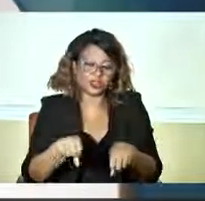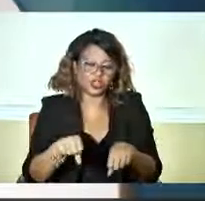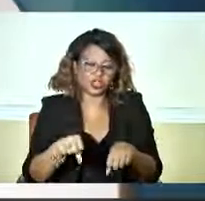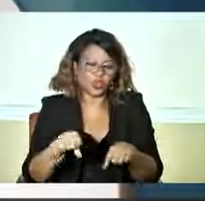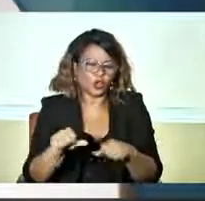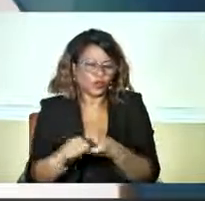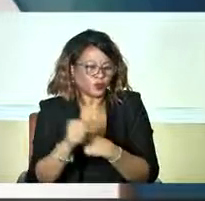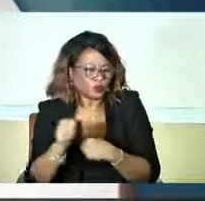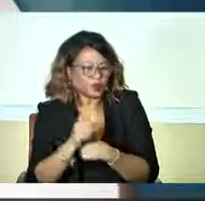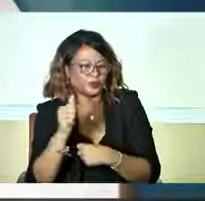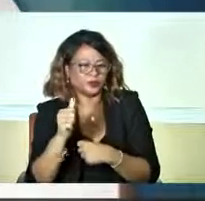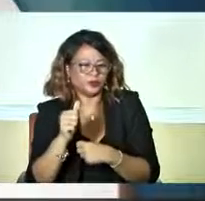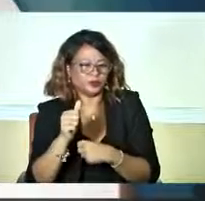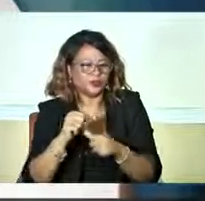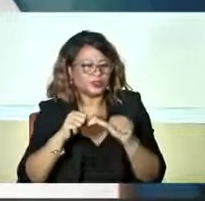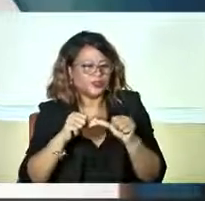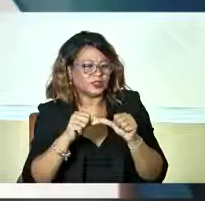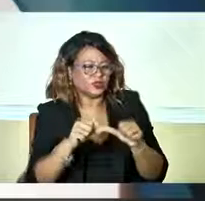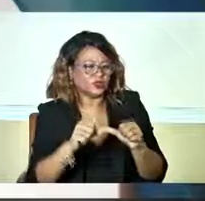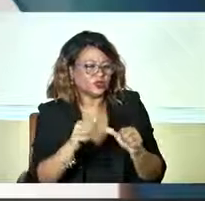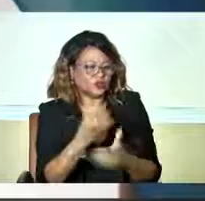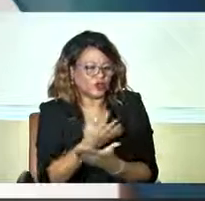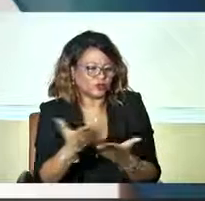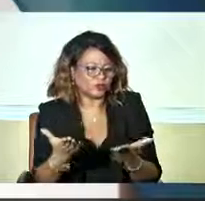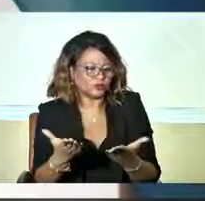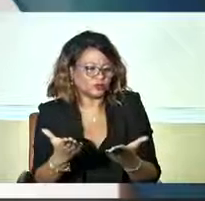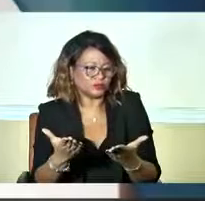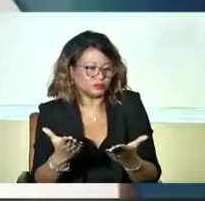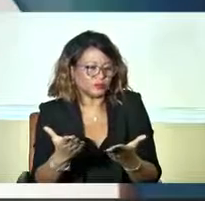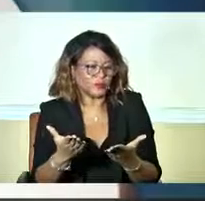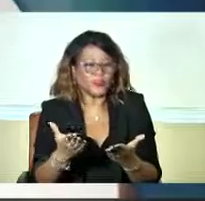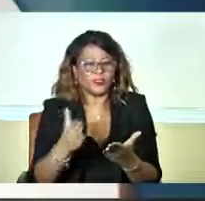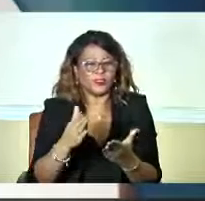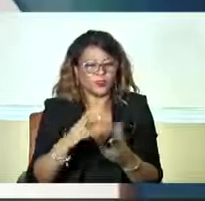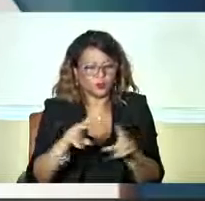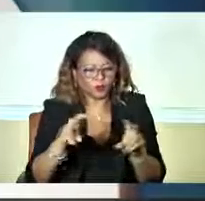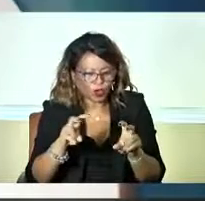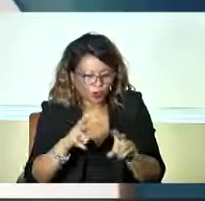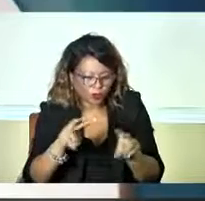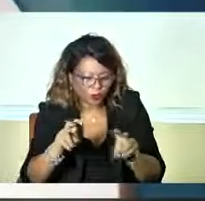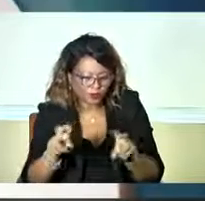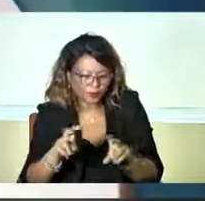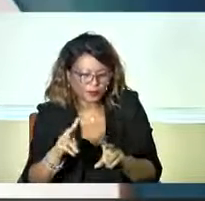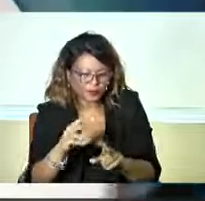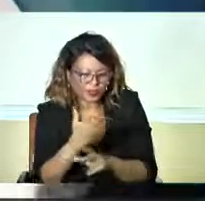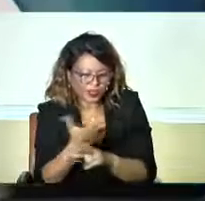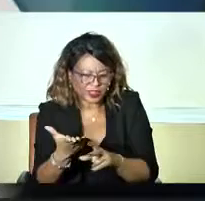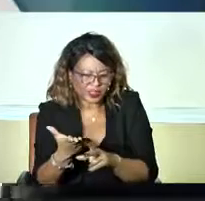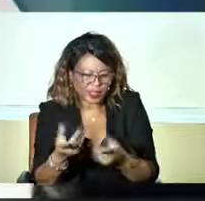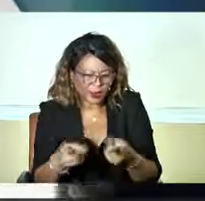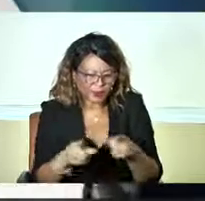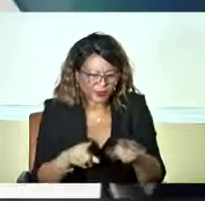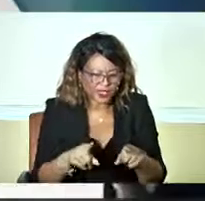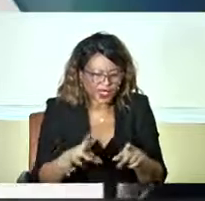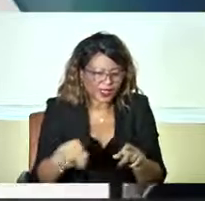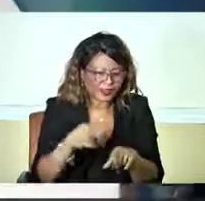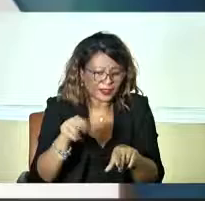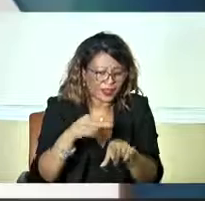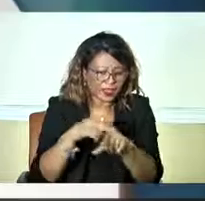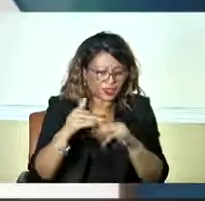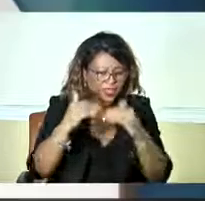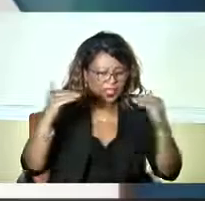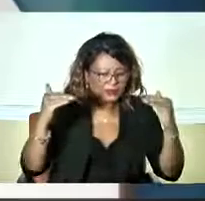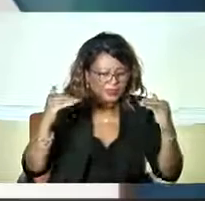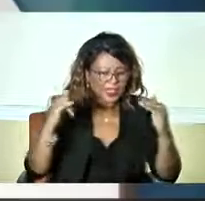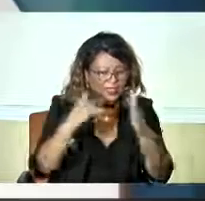critical infrastructures to continue to function. They will monitor incidents at a national level